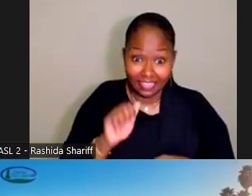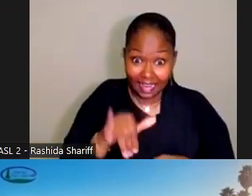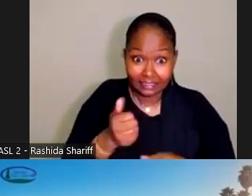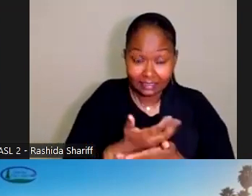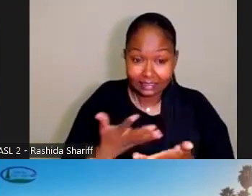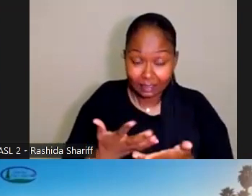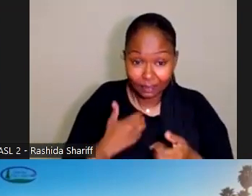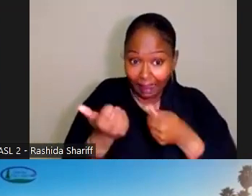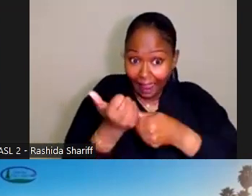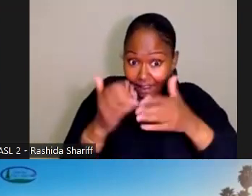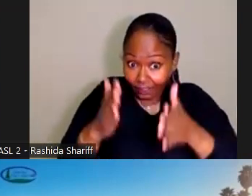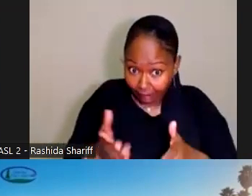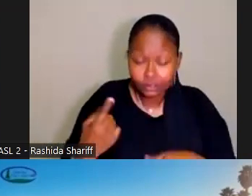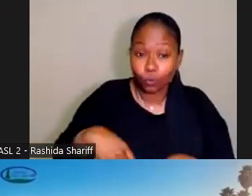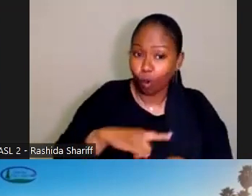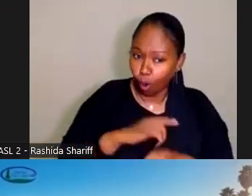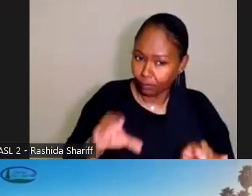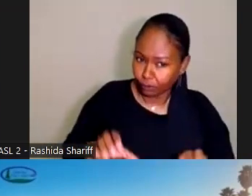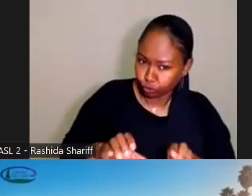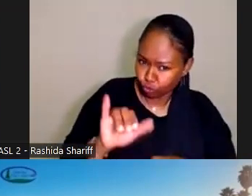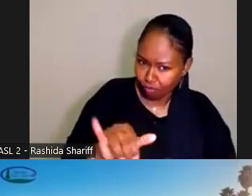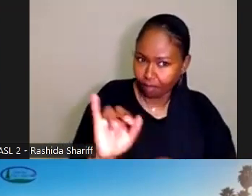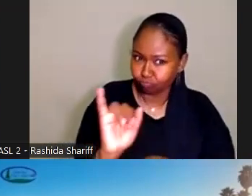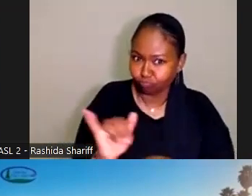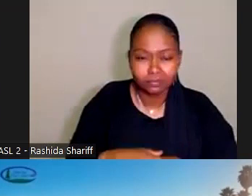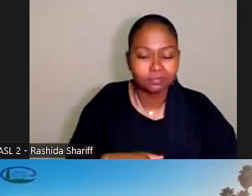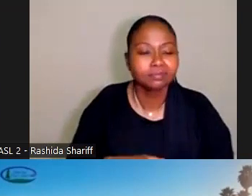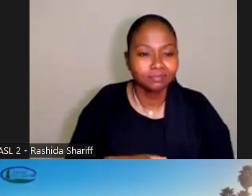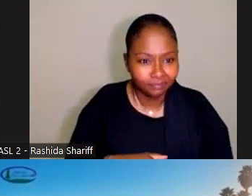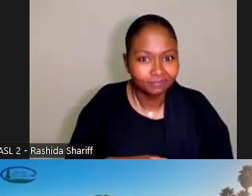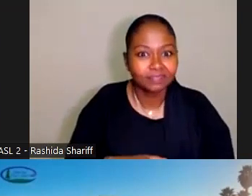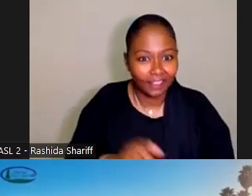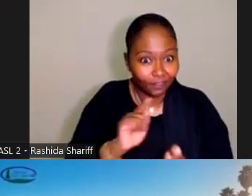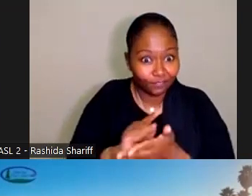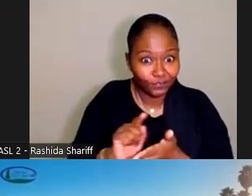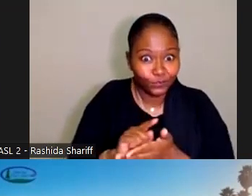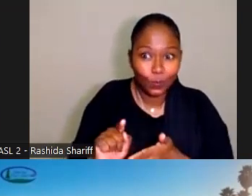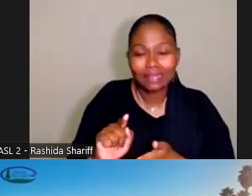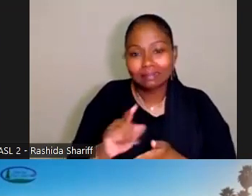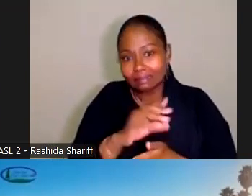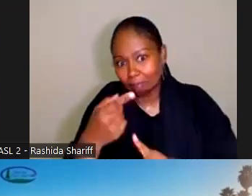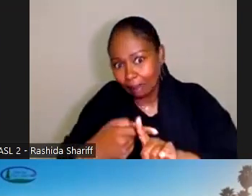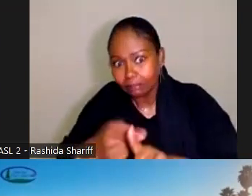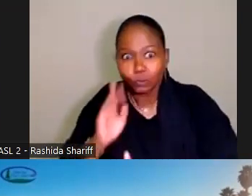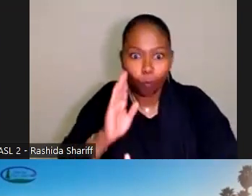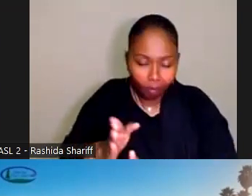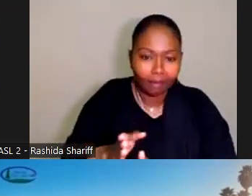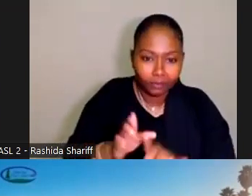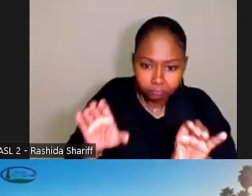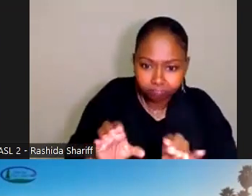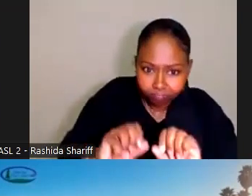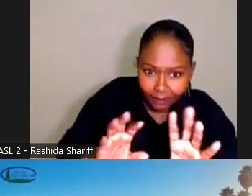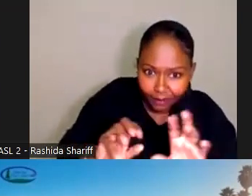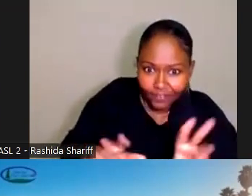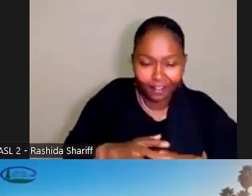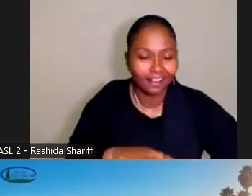have to, do that, in the coming weeks and months. My question went, and thank you for answering